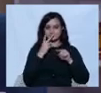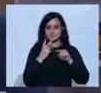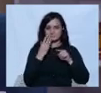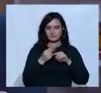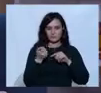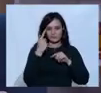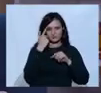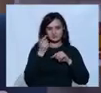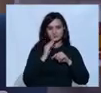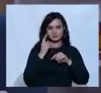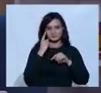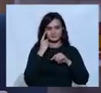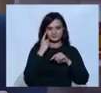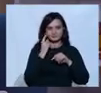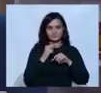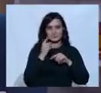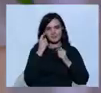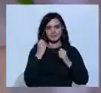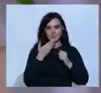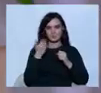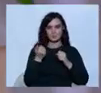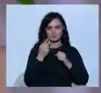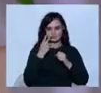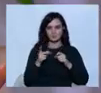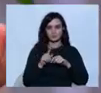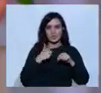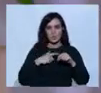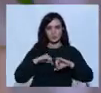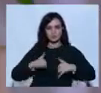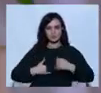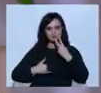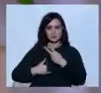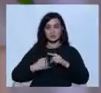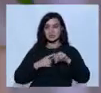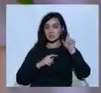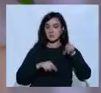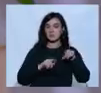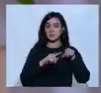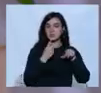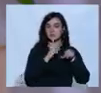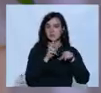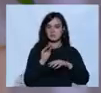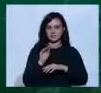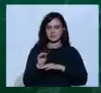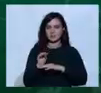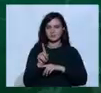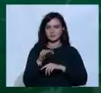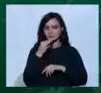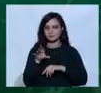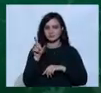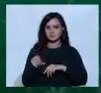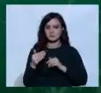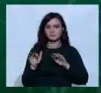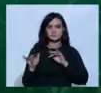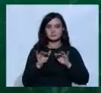so let's get into them some more. Now, it being a play, the characters are the main thing, and here's one of them, Antonio,